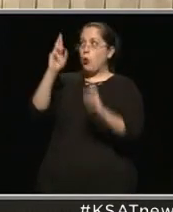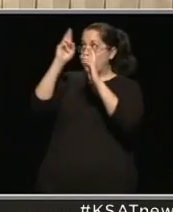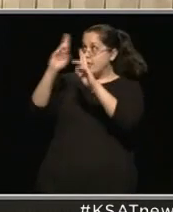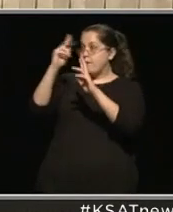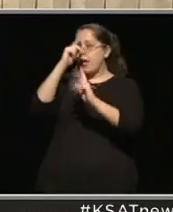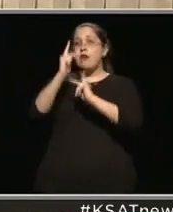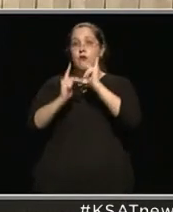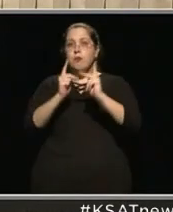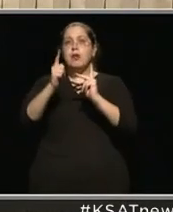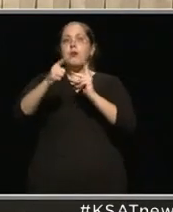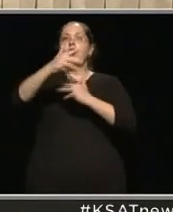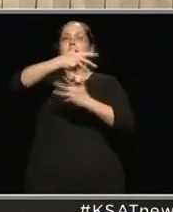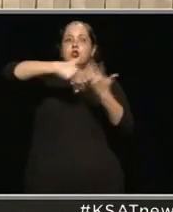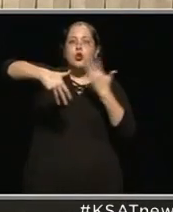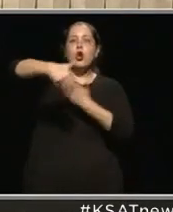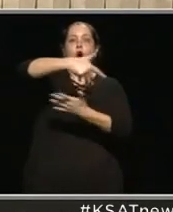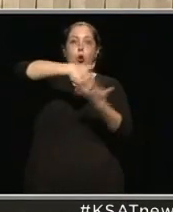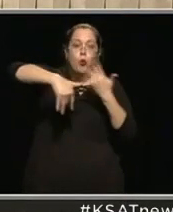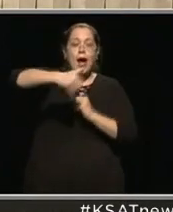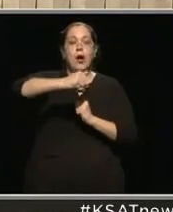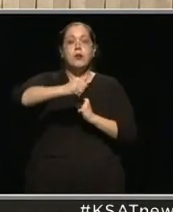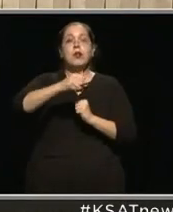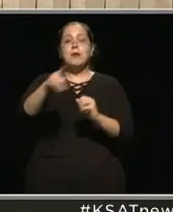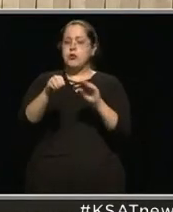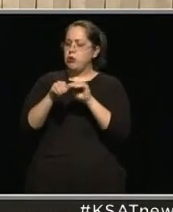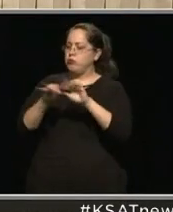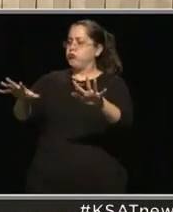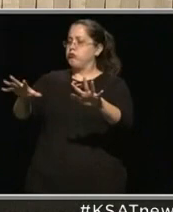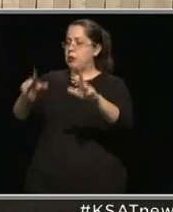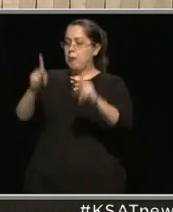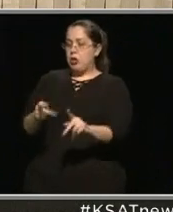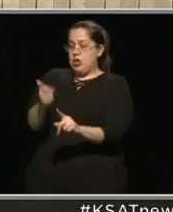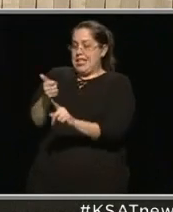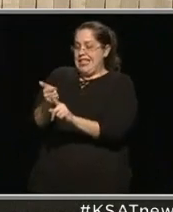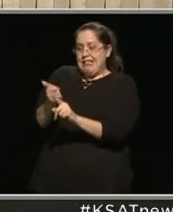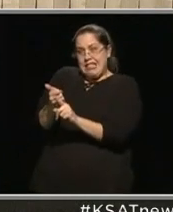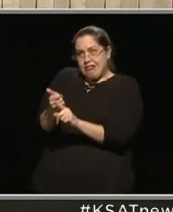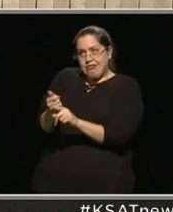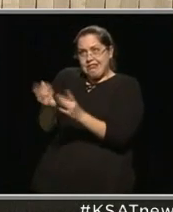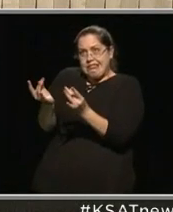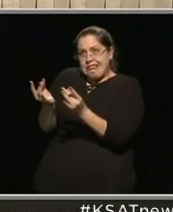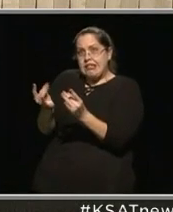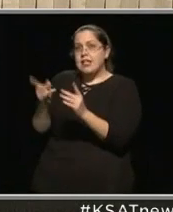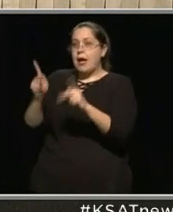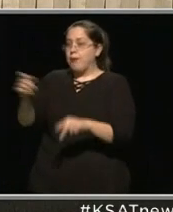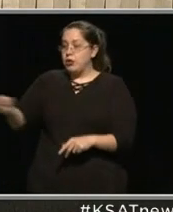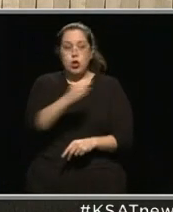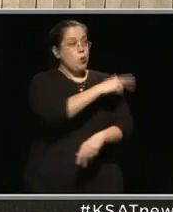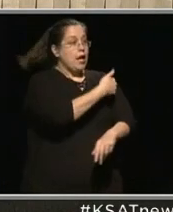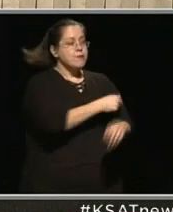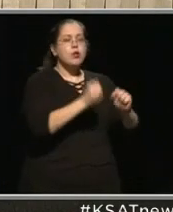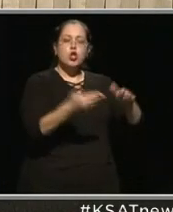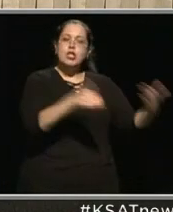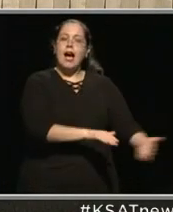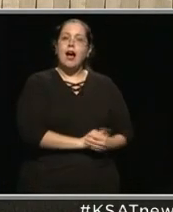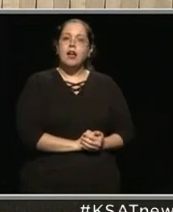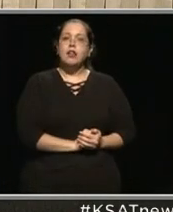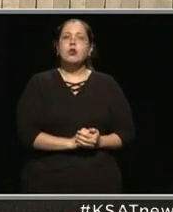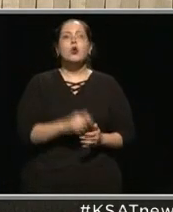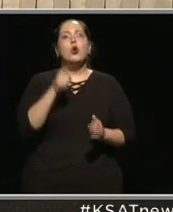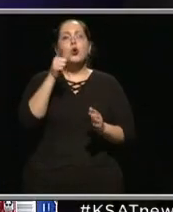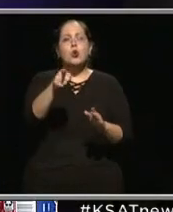people that you're around, because you could transmit it to somebody that's vulnerable, and that person could end in the hospital, and that person could die. You owe